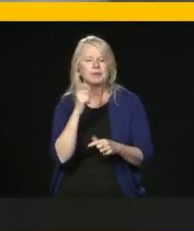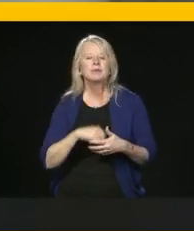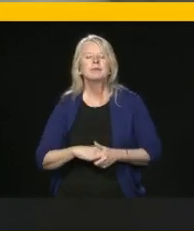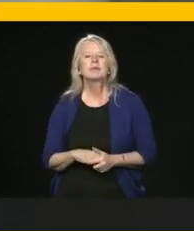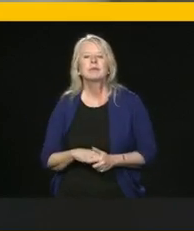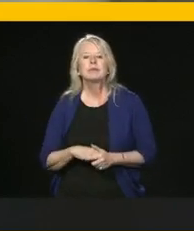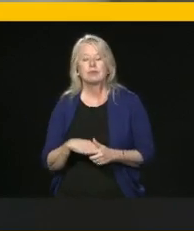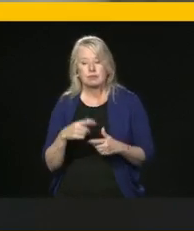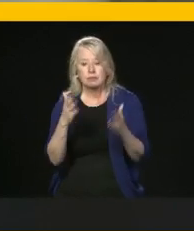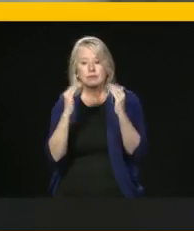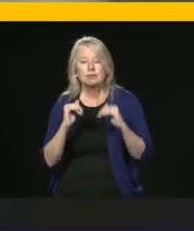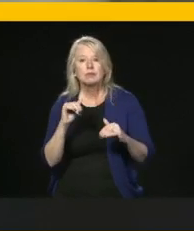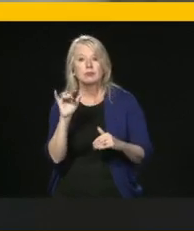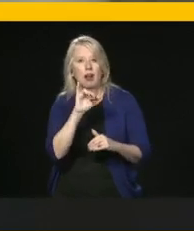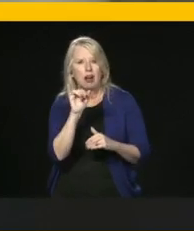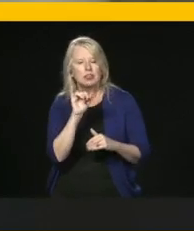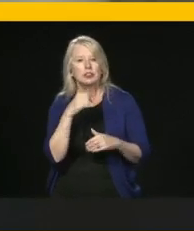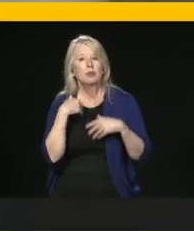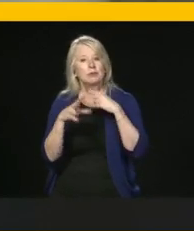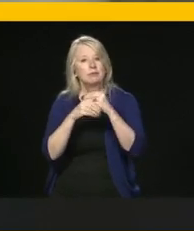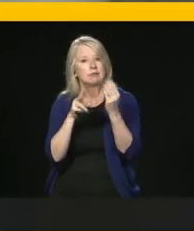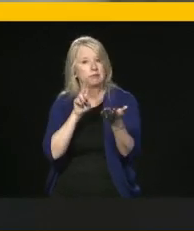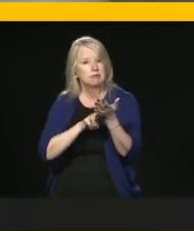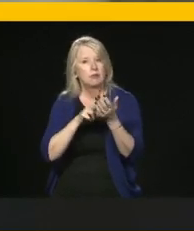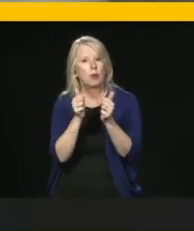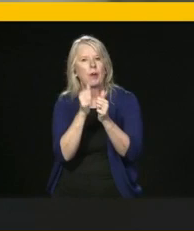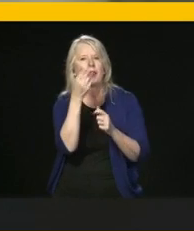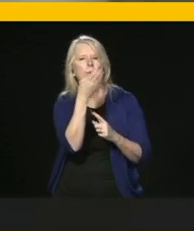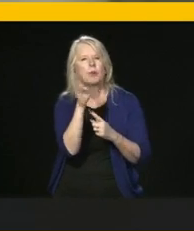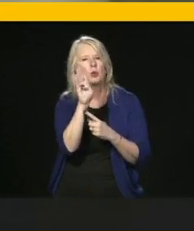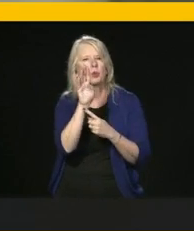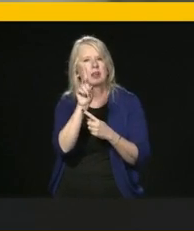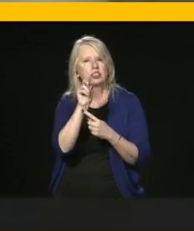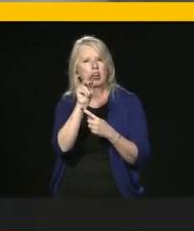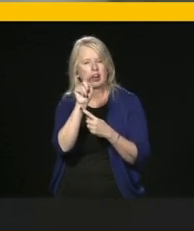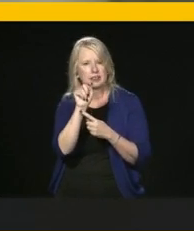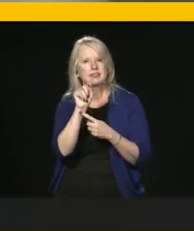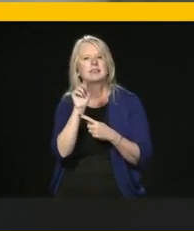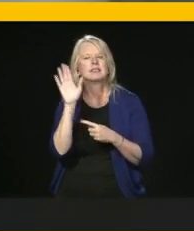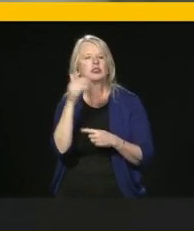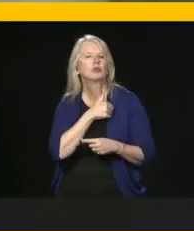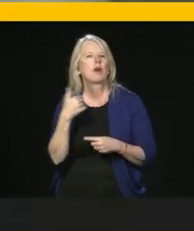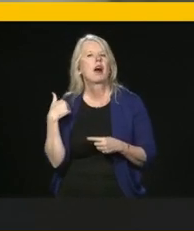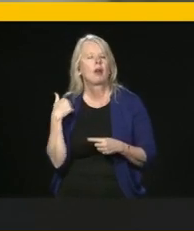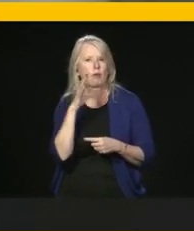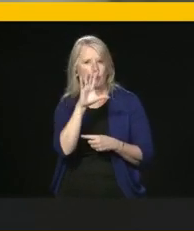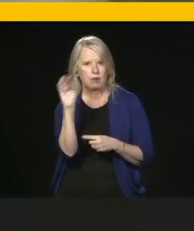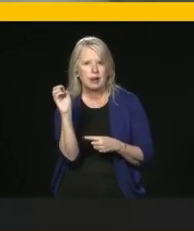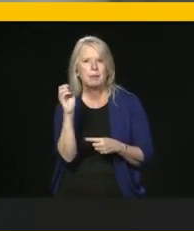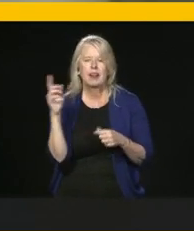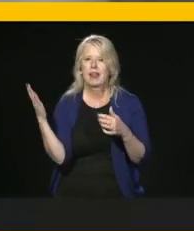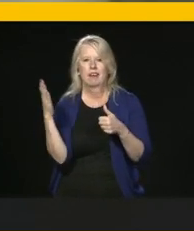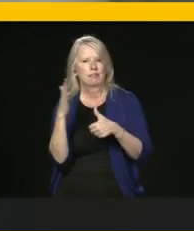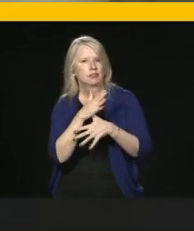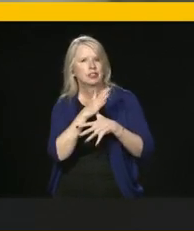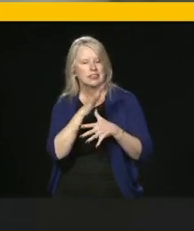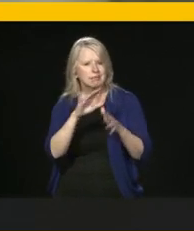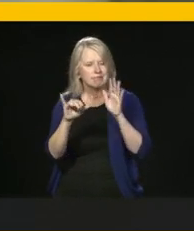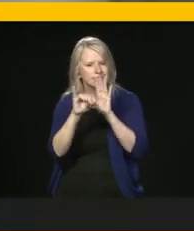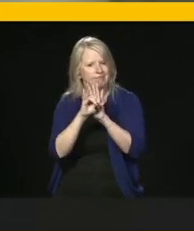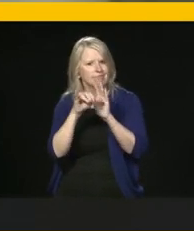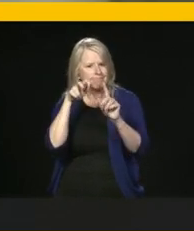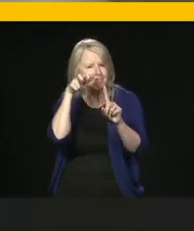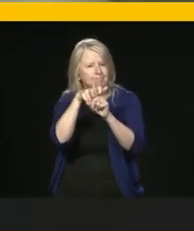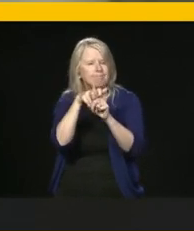Dot. The Toronto-based digital health firm was among the first in the world to identify the spread of COVID-19. They